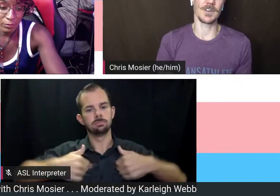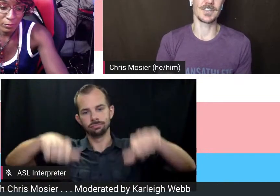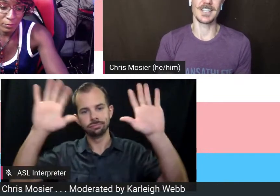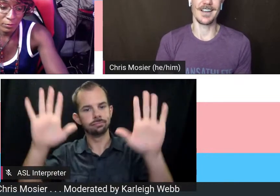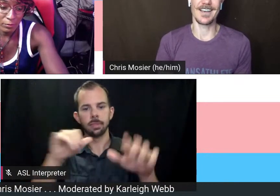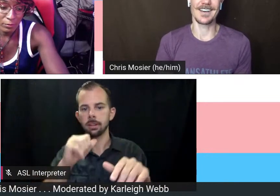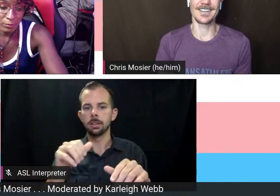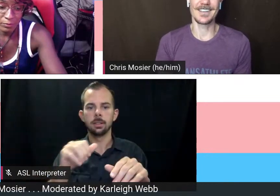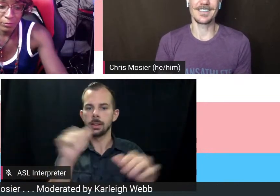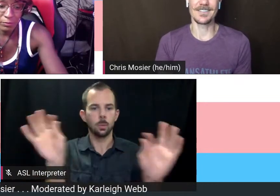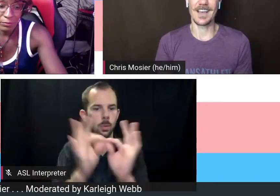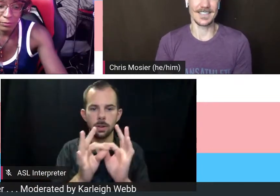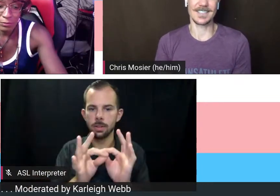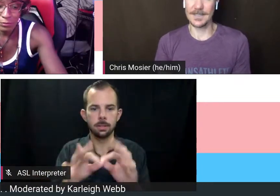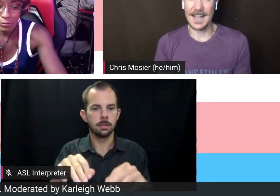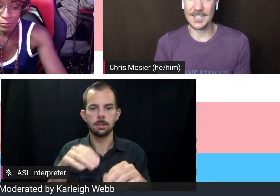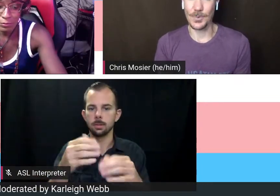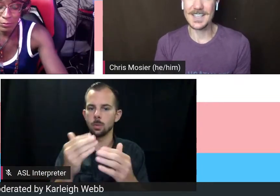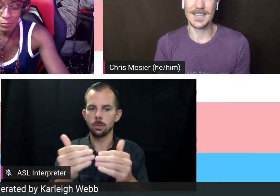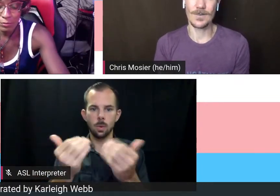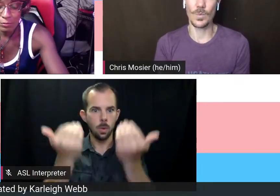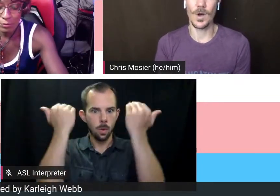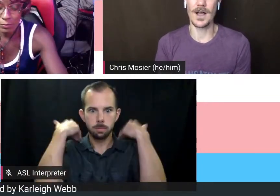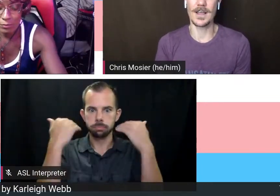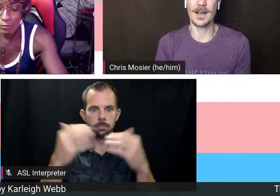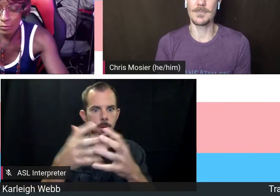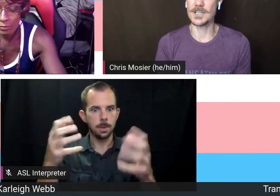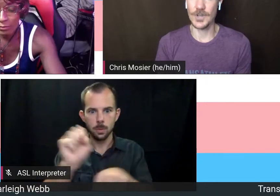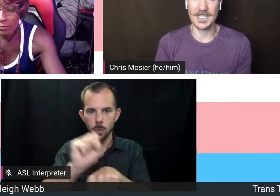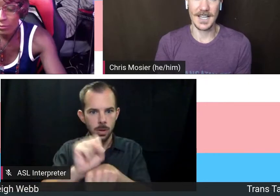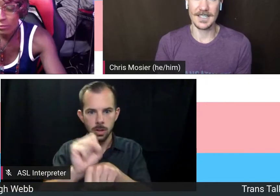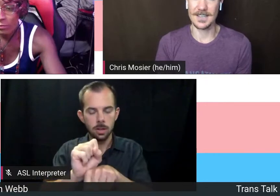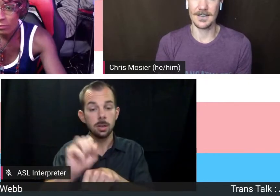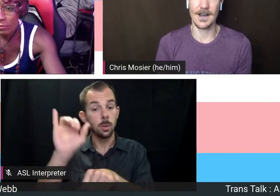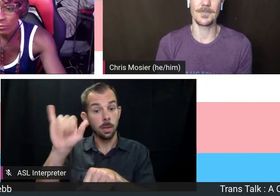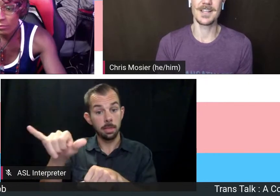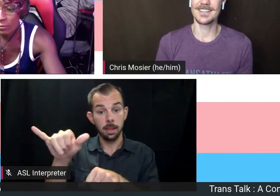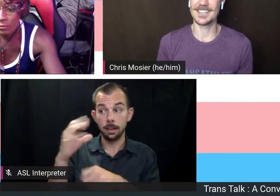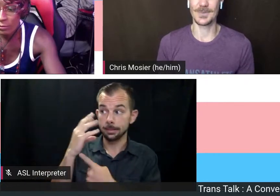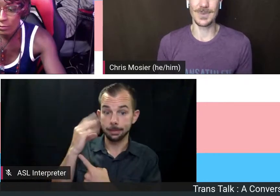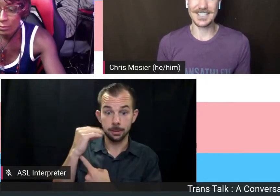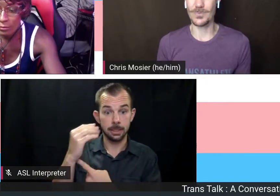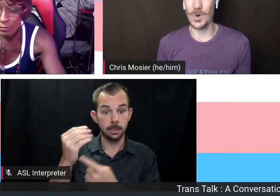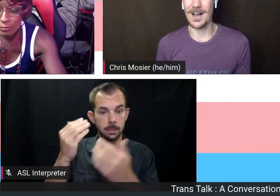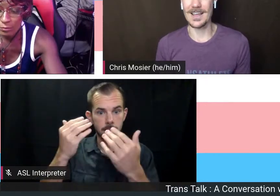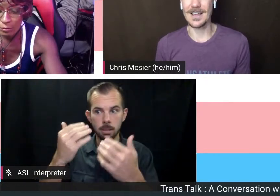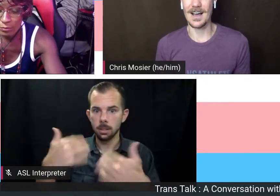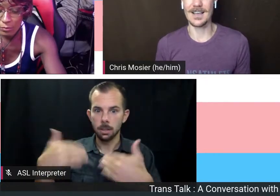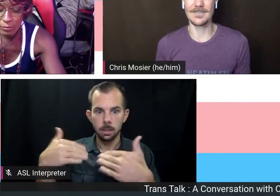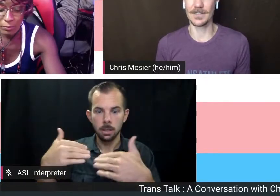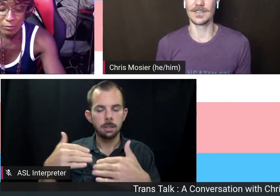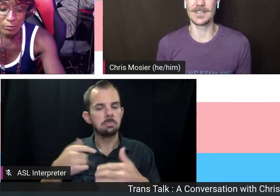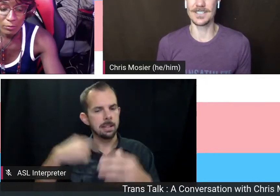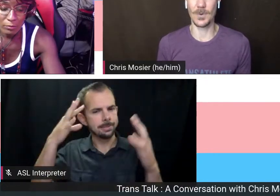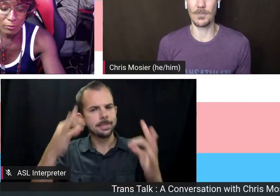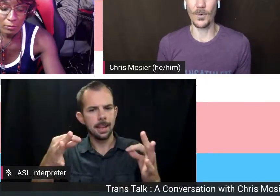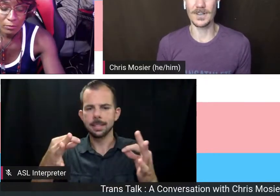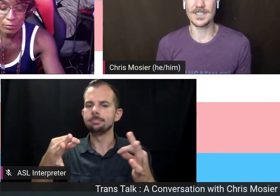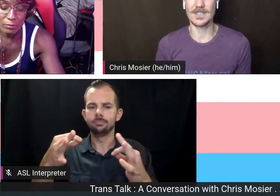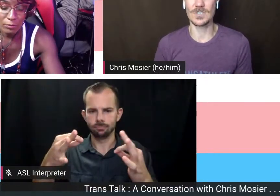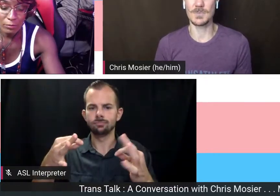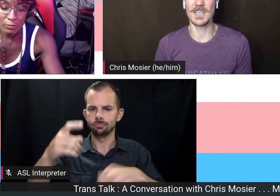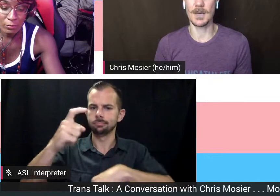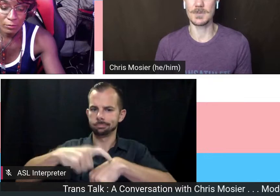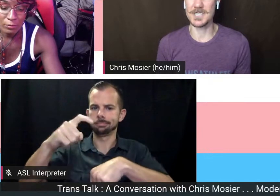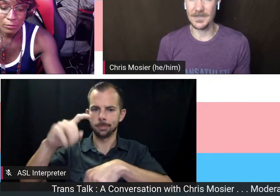that experience that I had, that's the reason why I made transathlete.com. That's the reason why I feel it's so